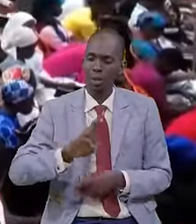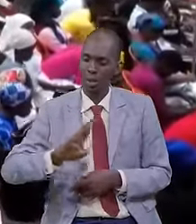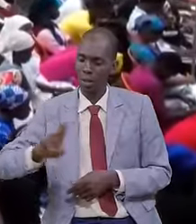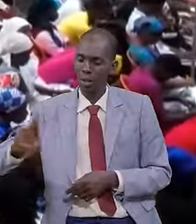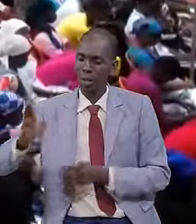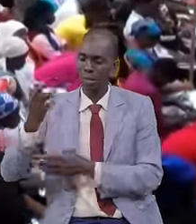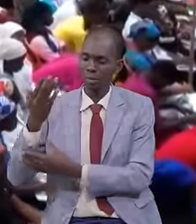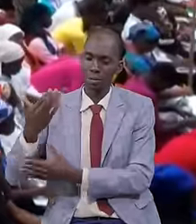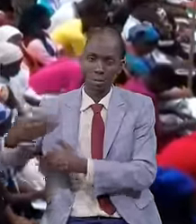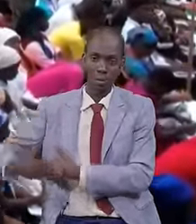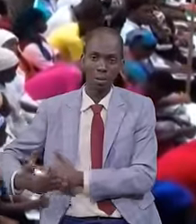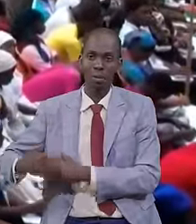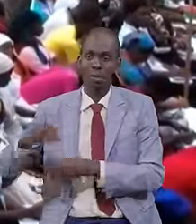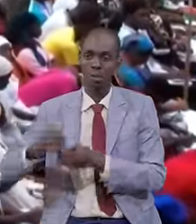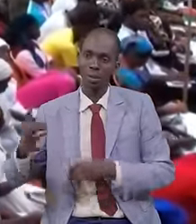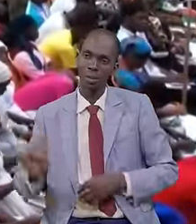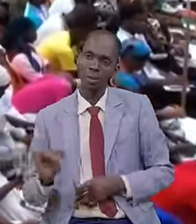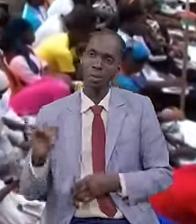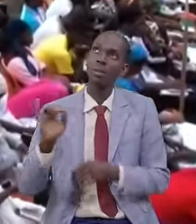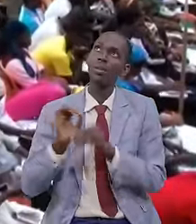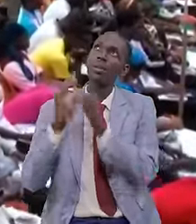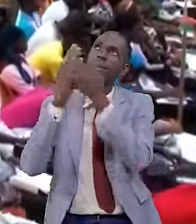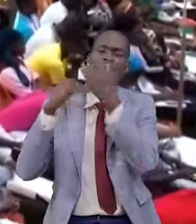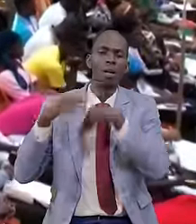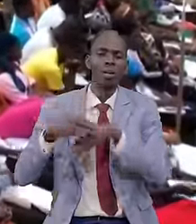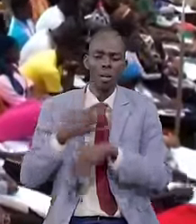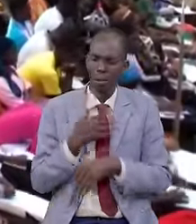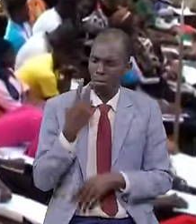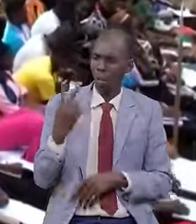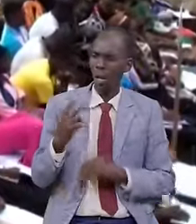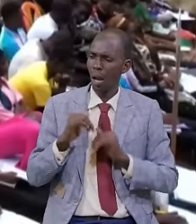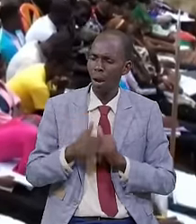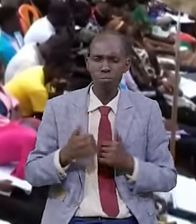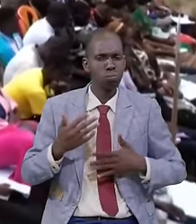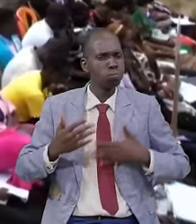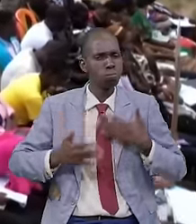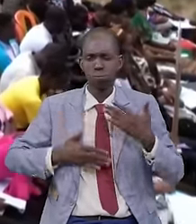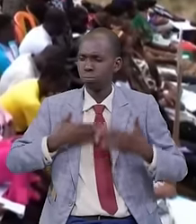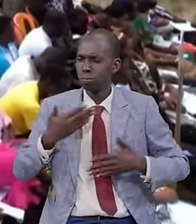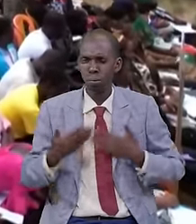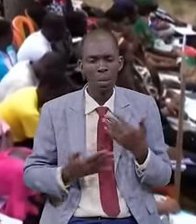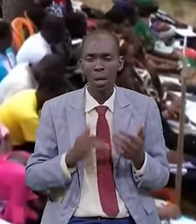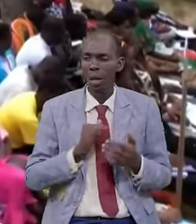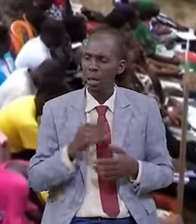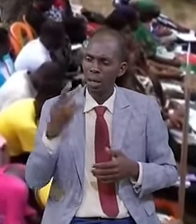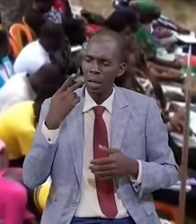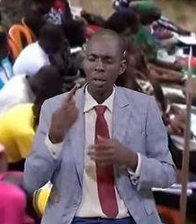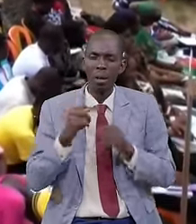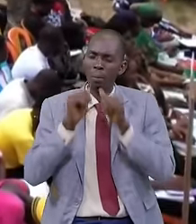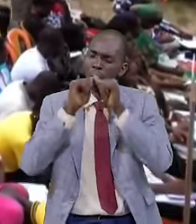eternity. And I see the joy. I see the blessedness. I see the bliss. I see